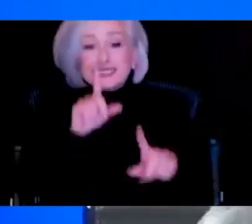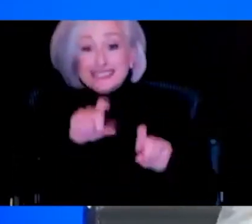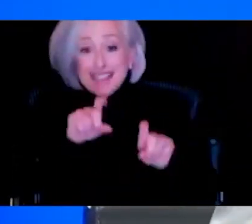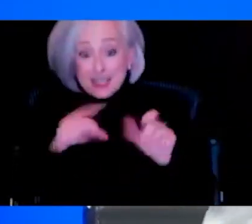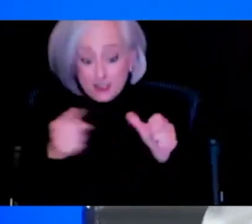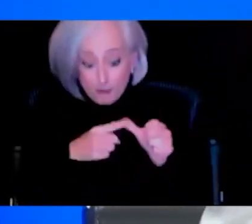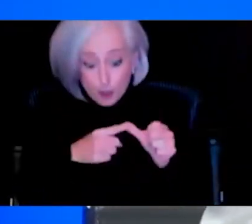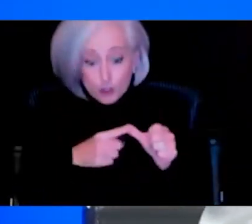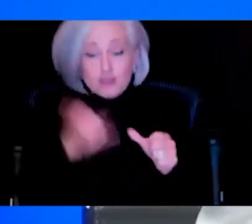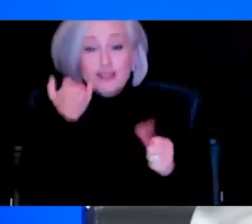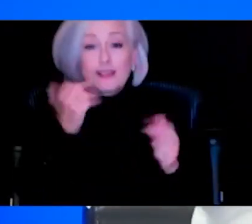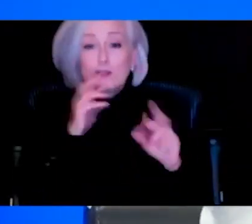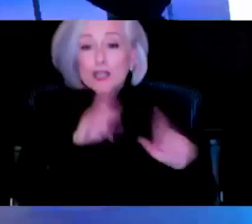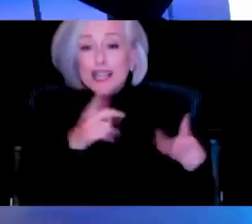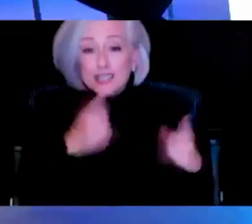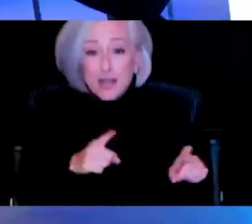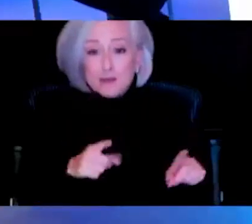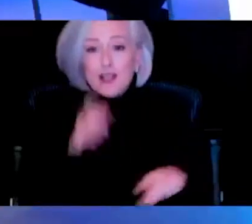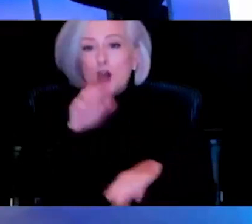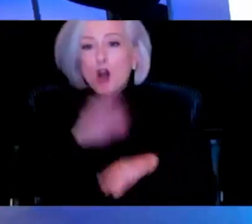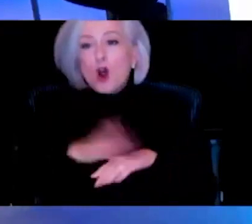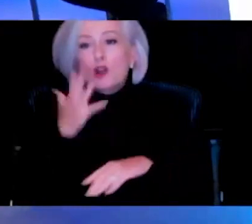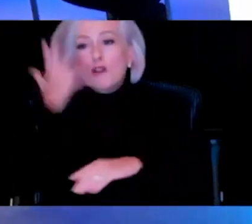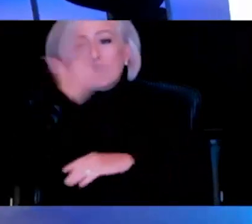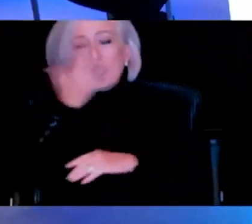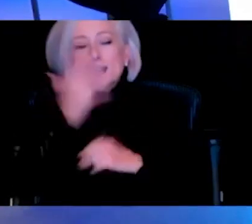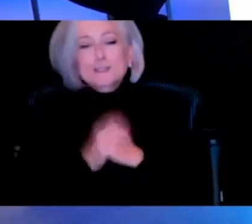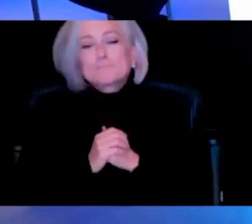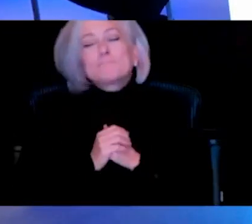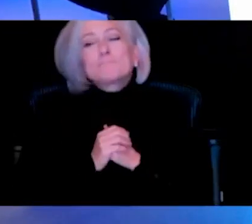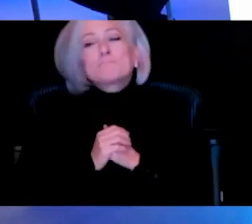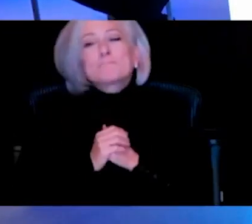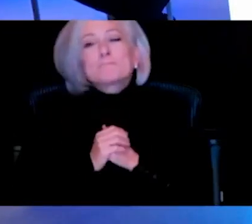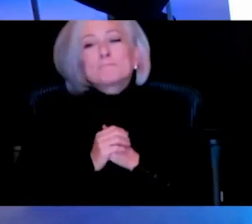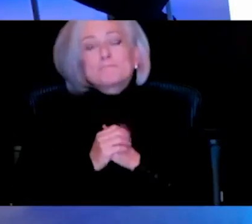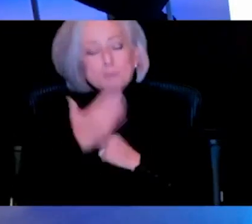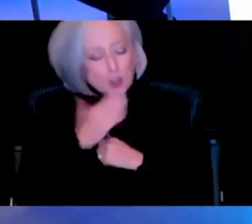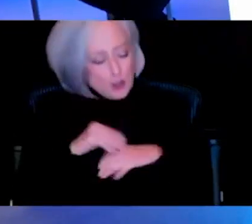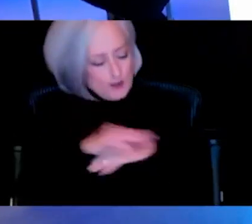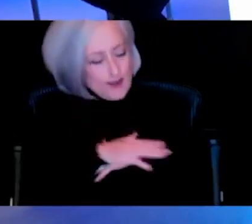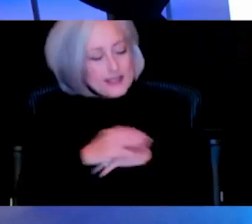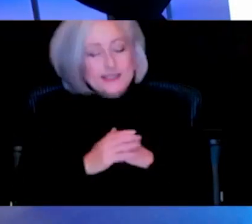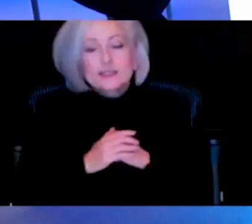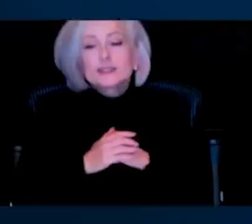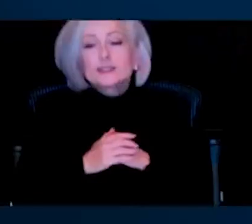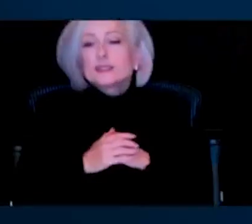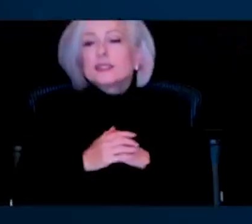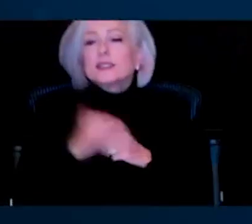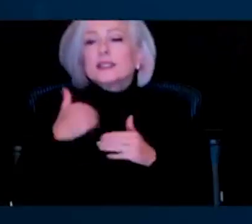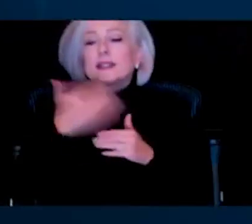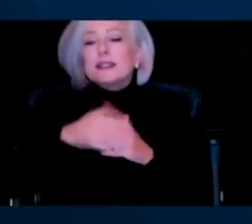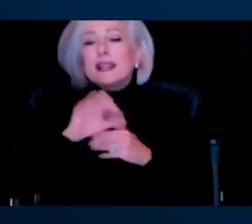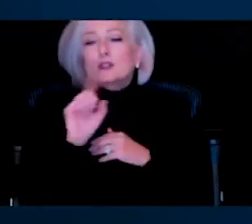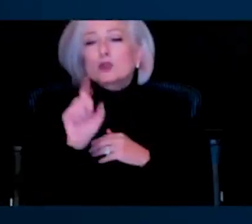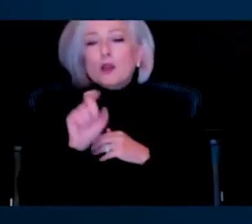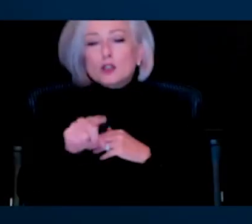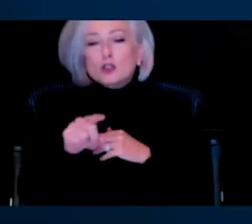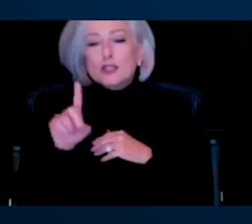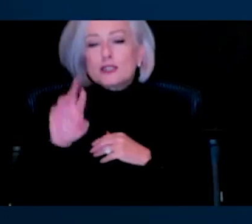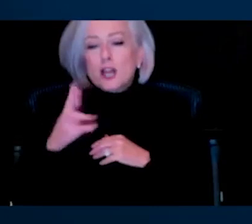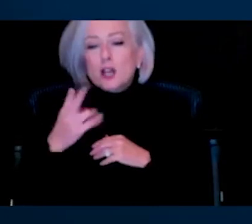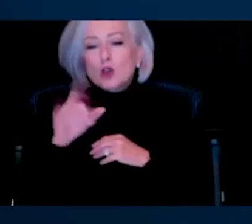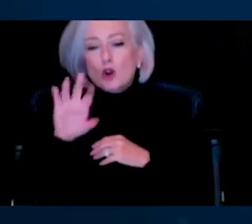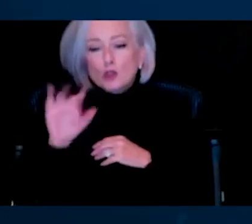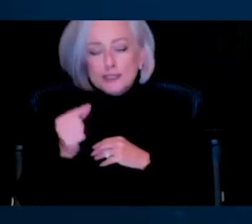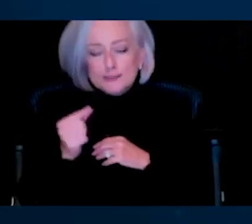not on your face. Good advice. Dr. Holding, I do want to get to these questions because this is on topic today, but